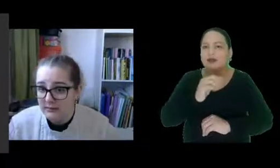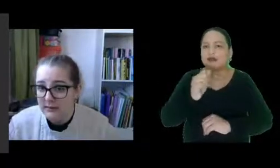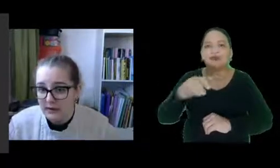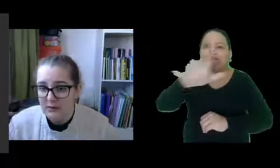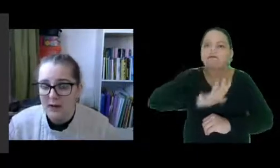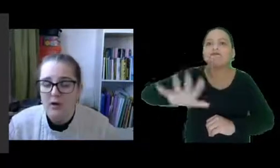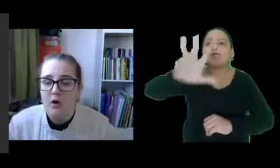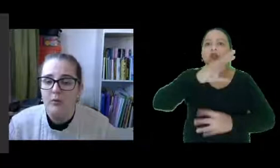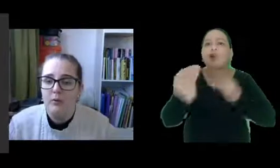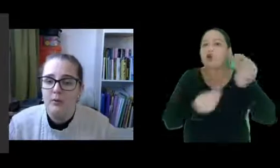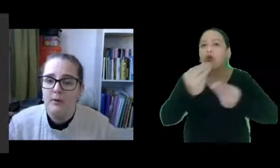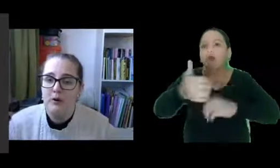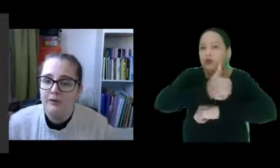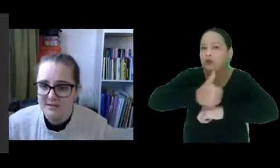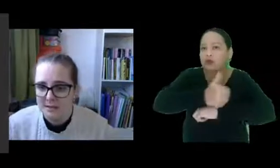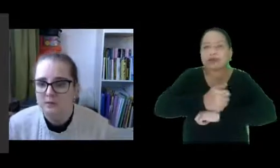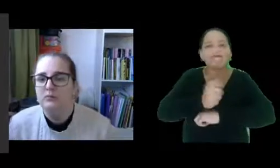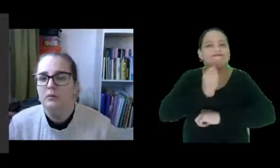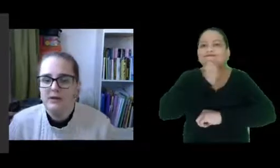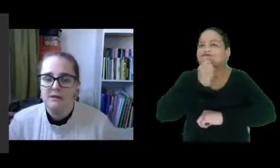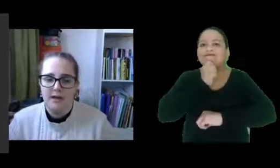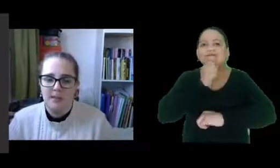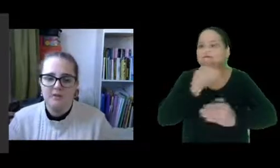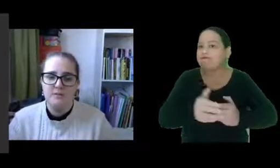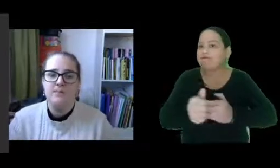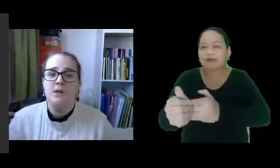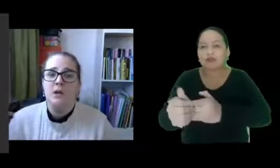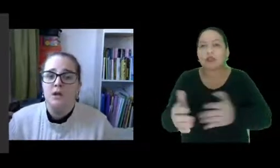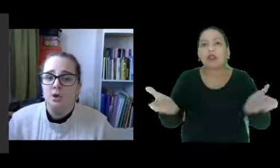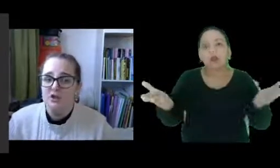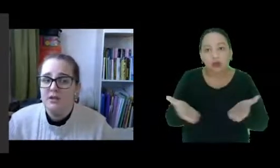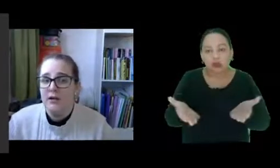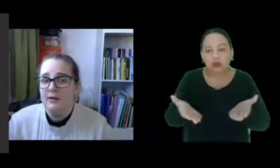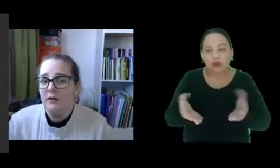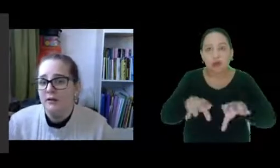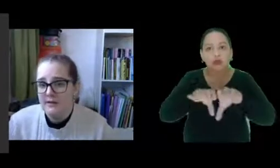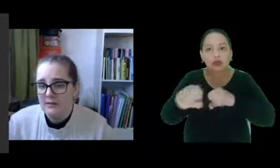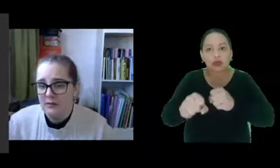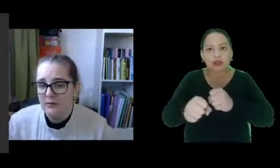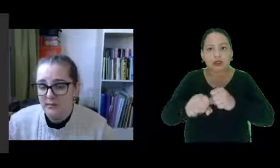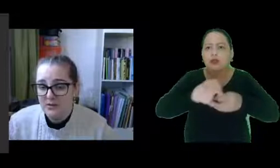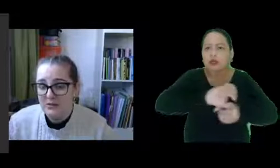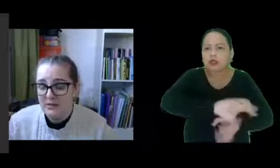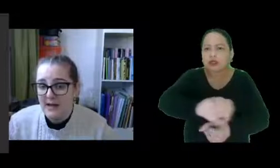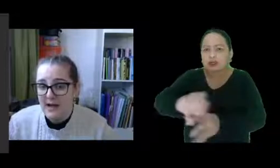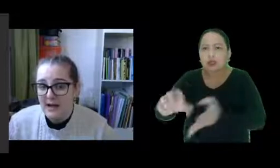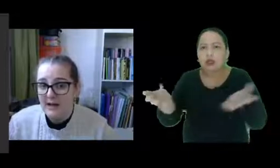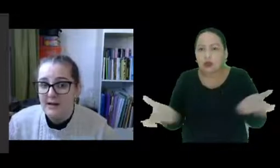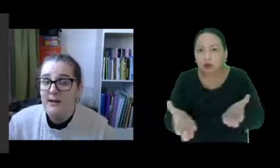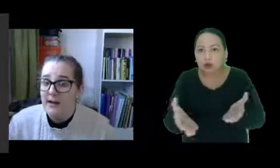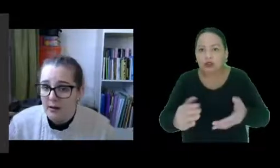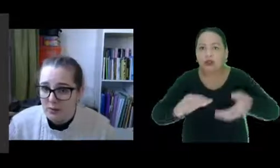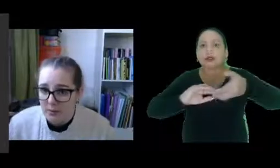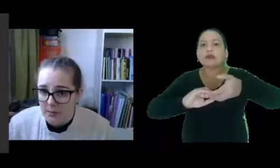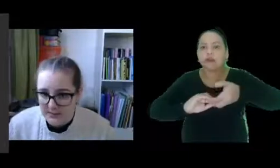Brazil as a certified and registered professional yet. And today, Grupo Brasil has offered